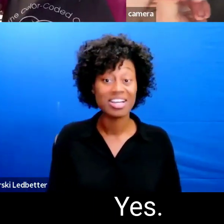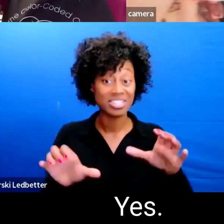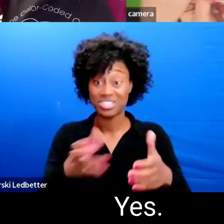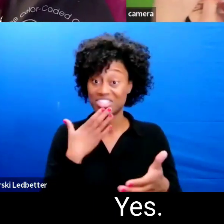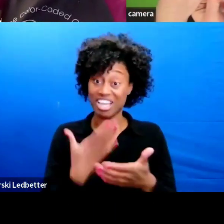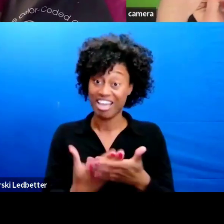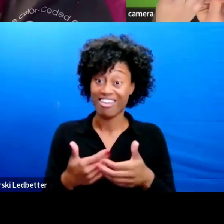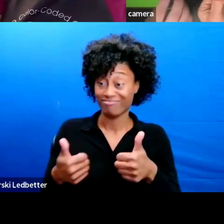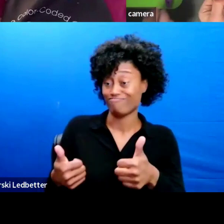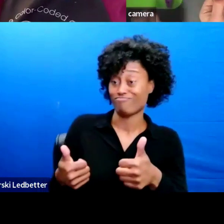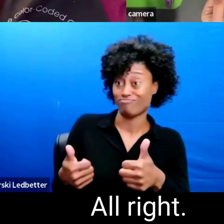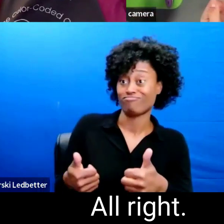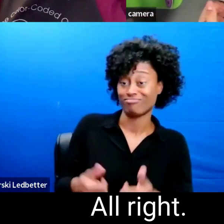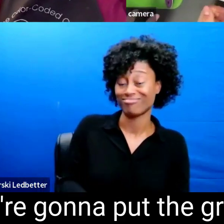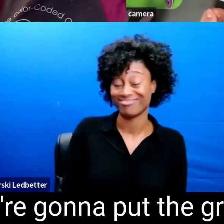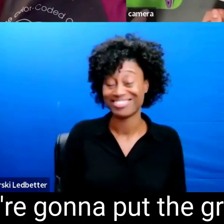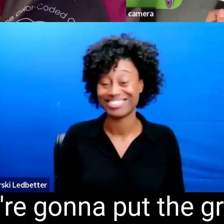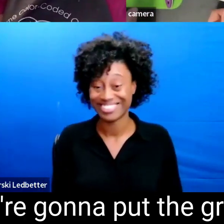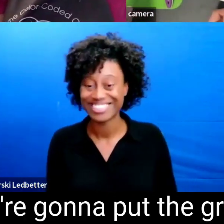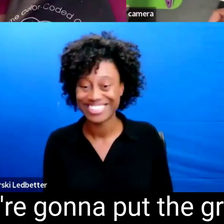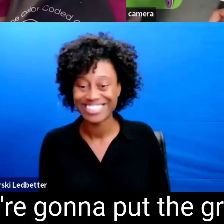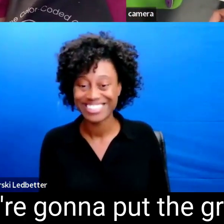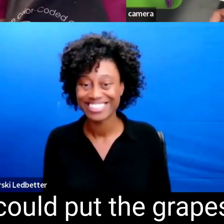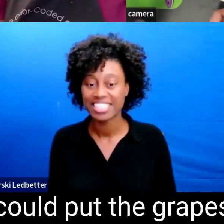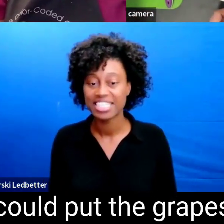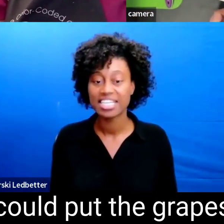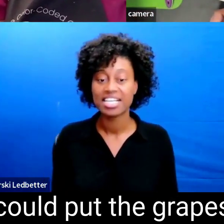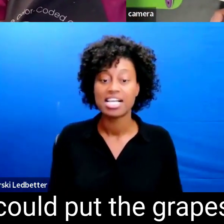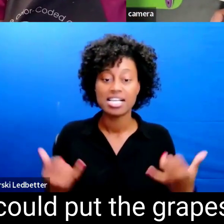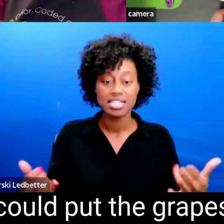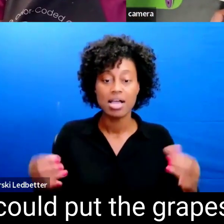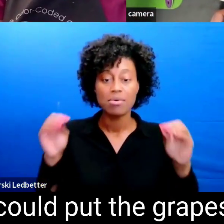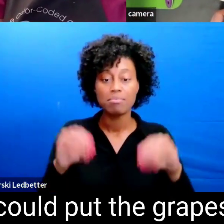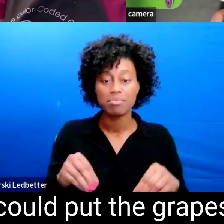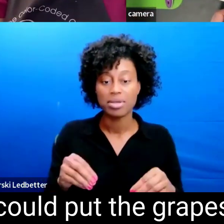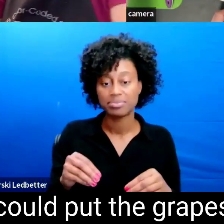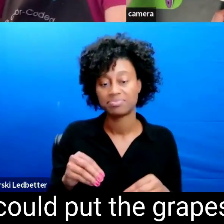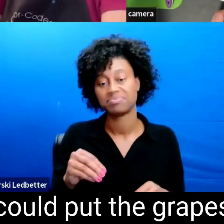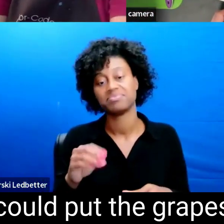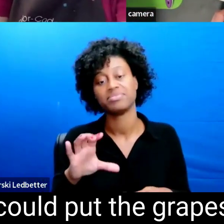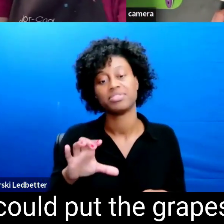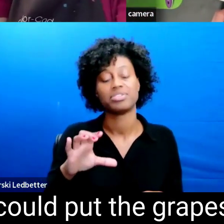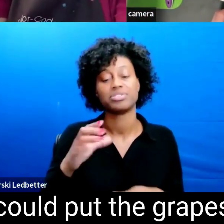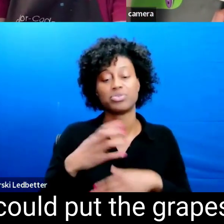job. Yes. All right, we're going to put the grapes in. You could put the grapes in